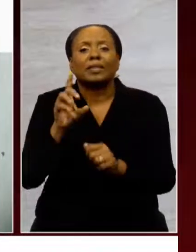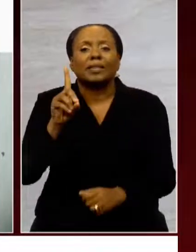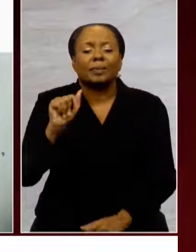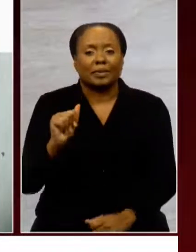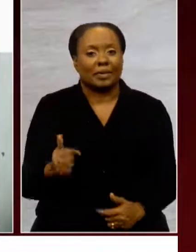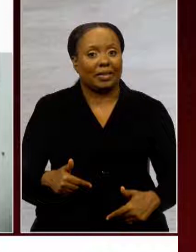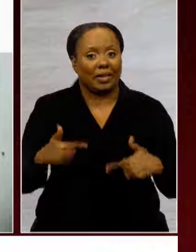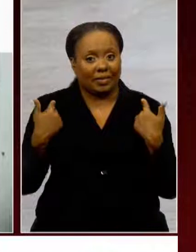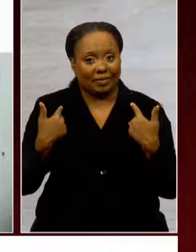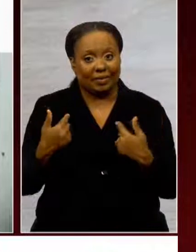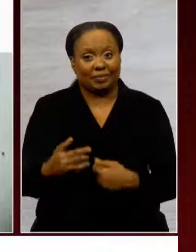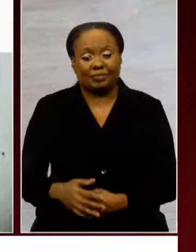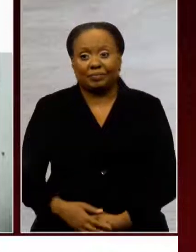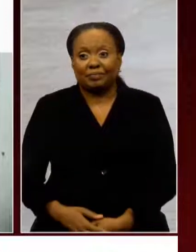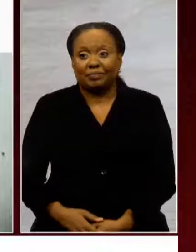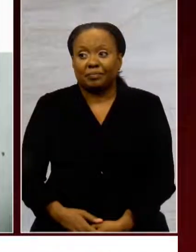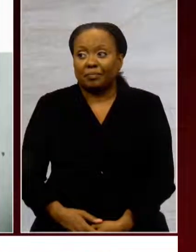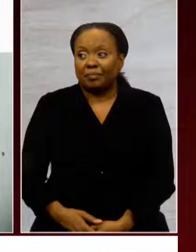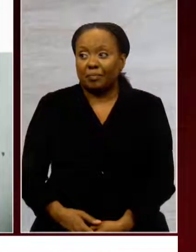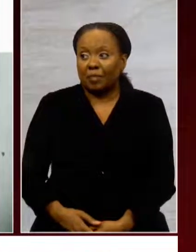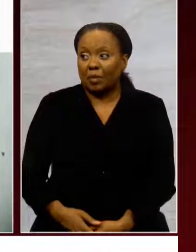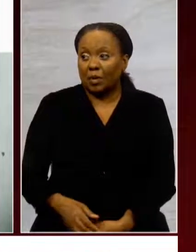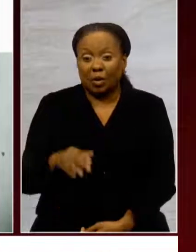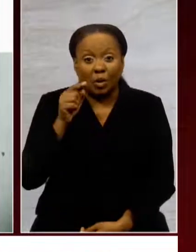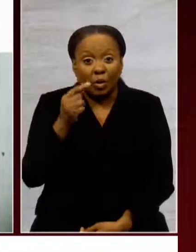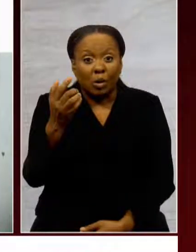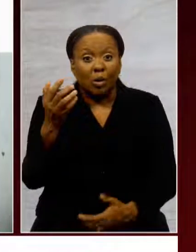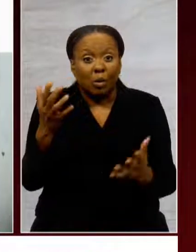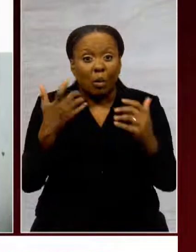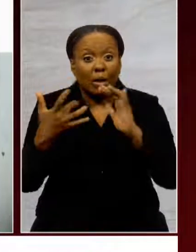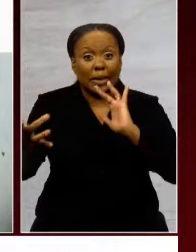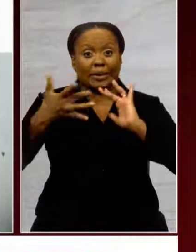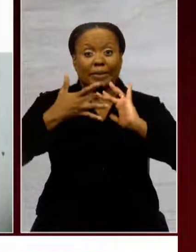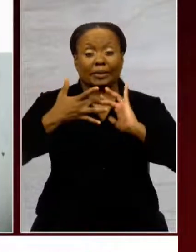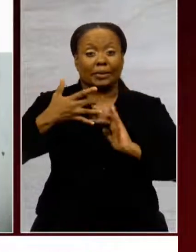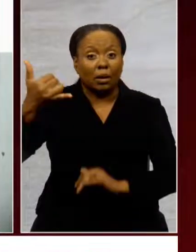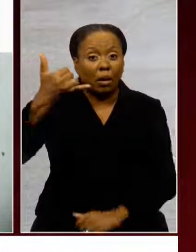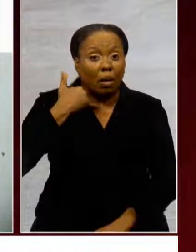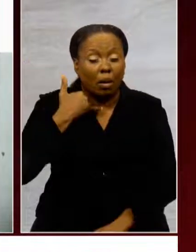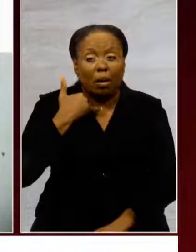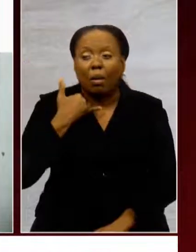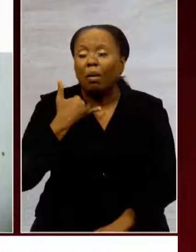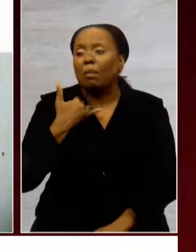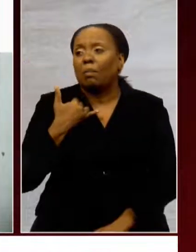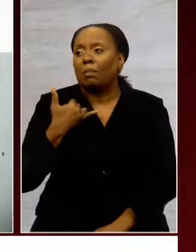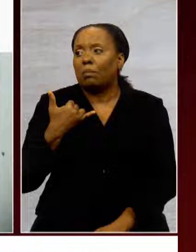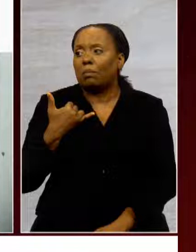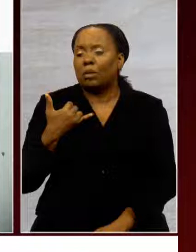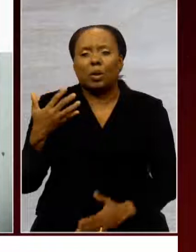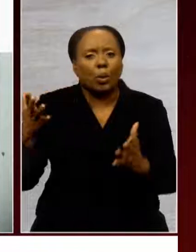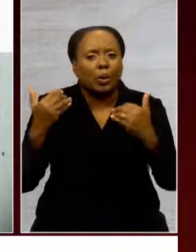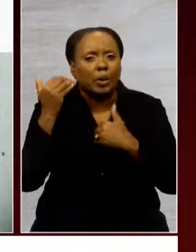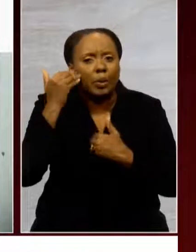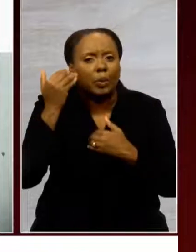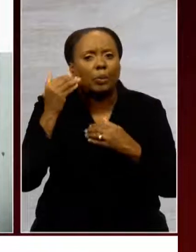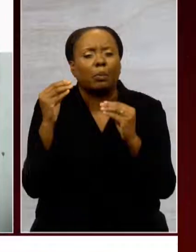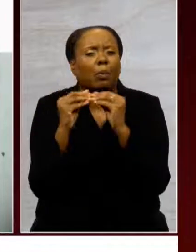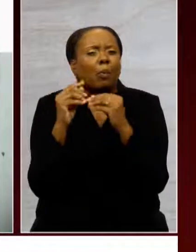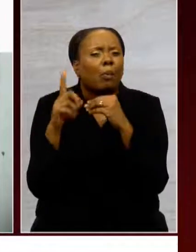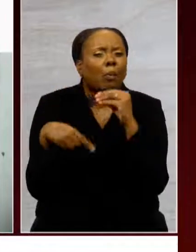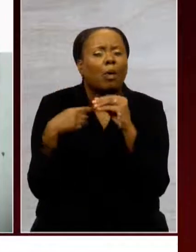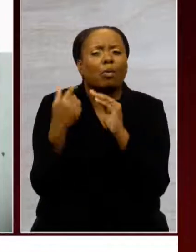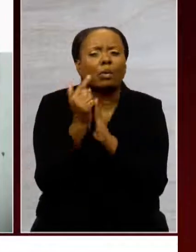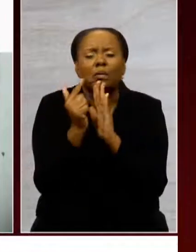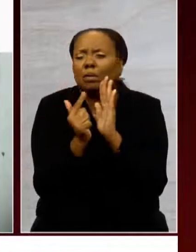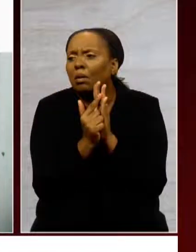disabilities. For you who want to make that call to us to find out a bit more about this legislation and what it can do